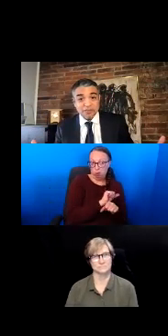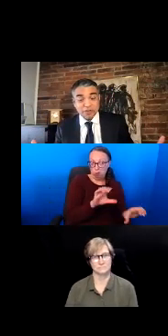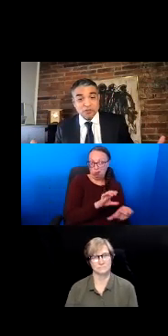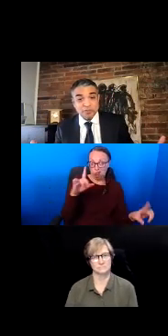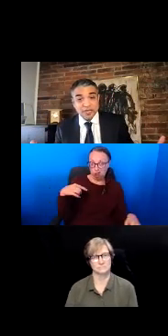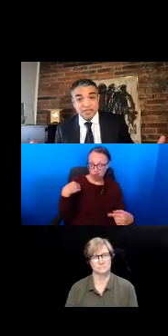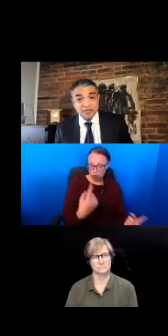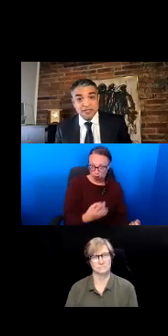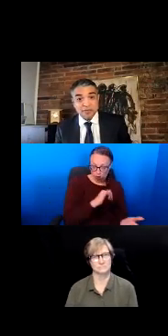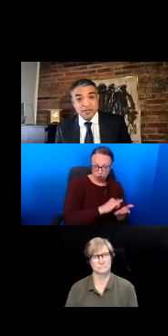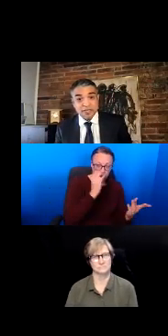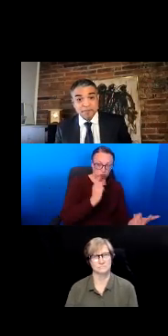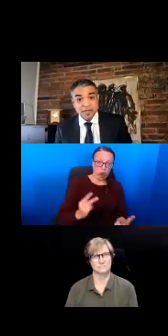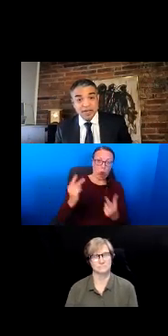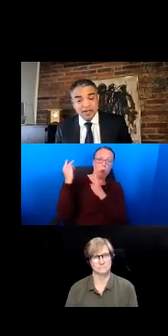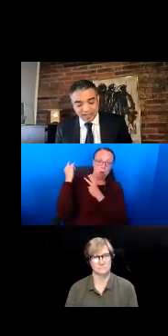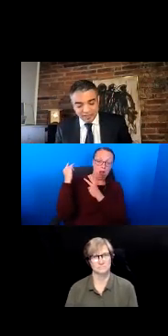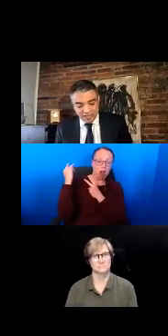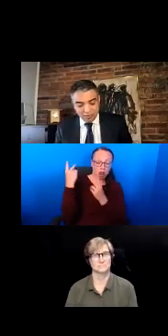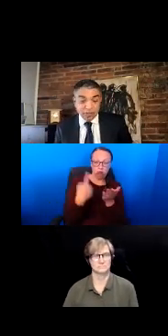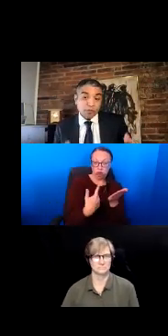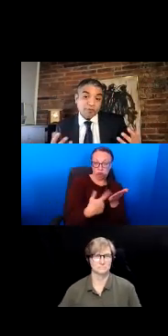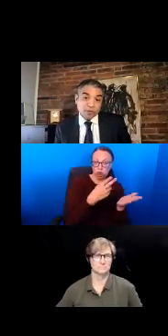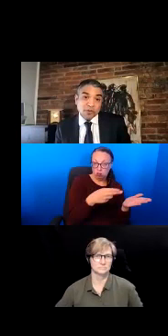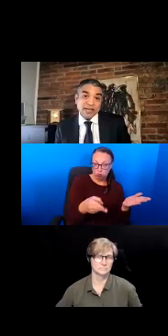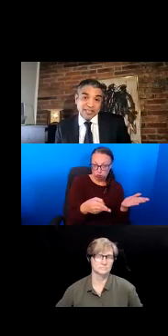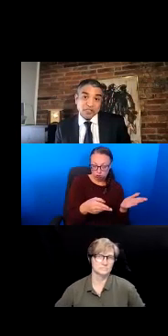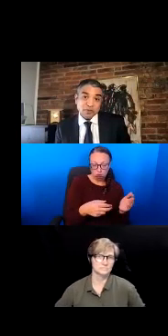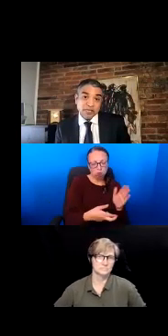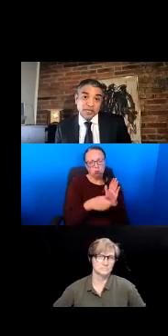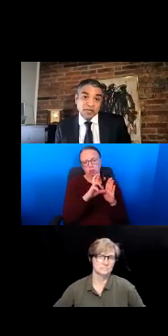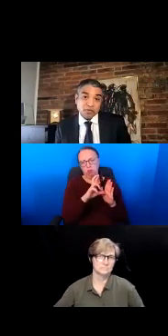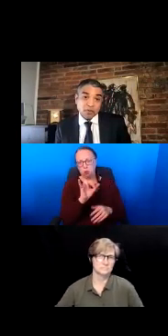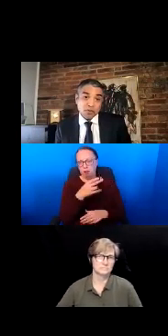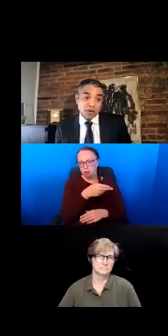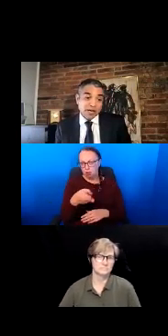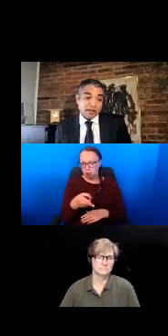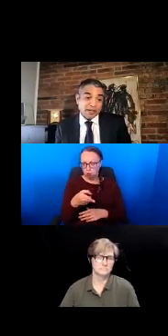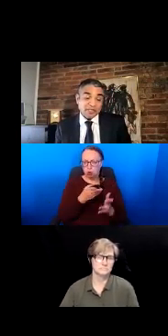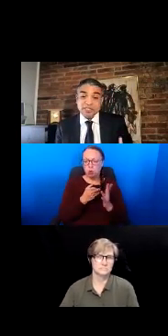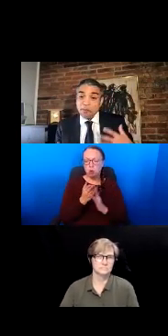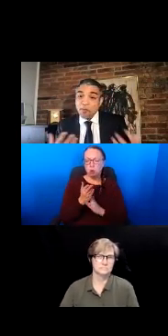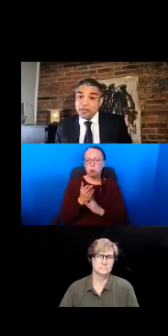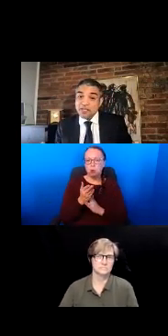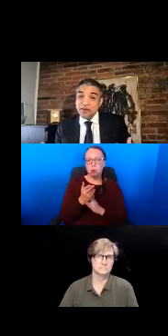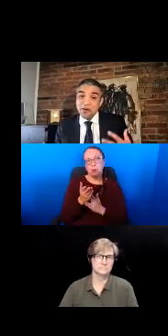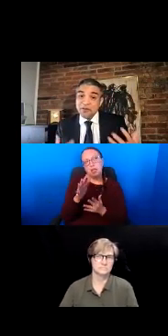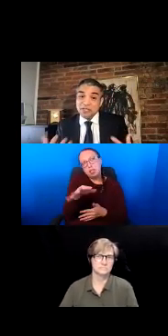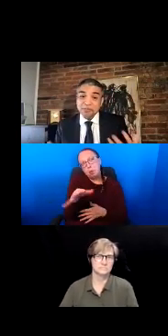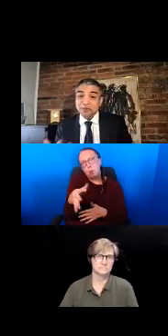it's going to be retrospective in some ways. And we're going to review that history through a